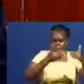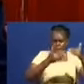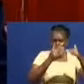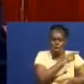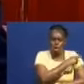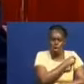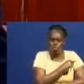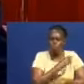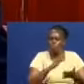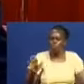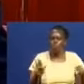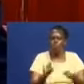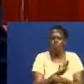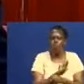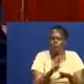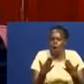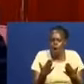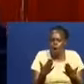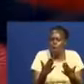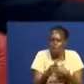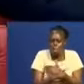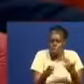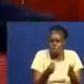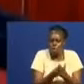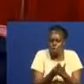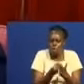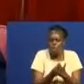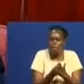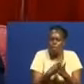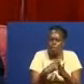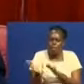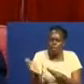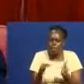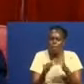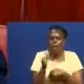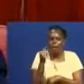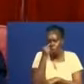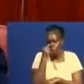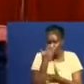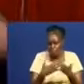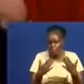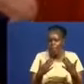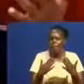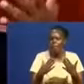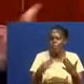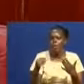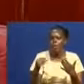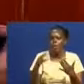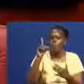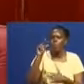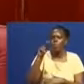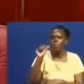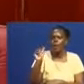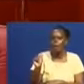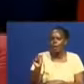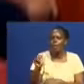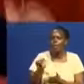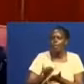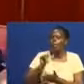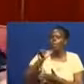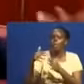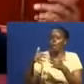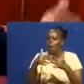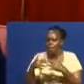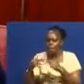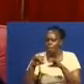where he comes from? How I wish we stole the money and put it at home. Some of them are going to Dubai. People are going to America.